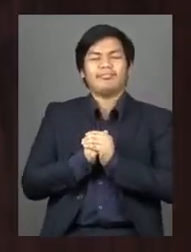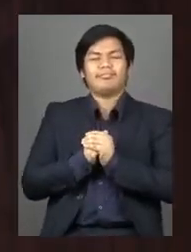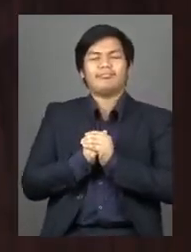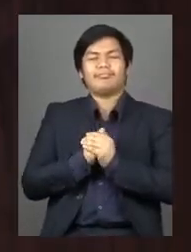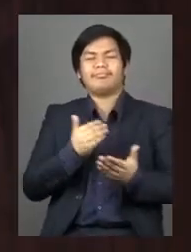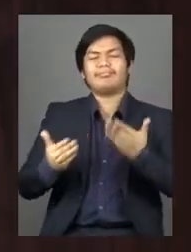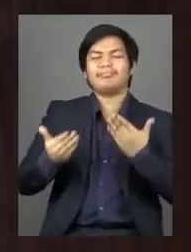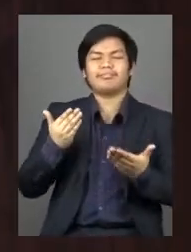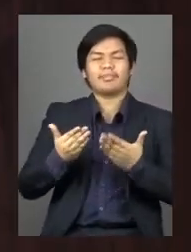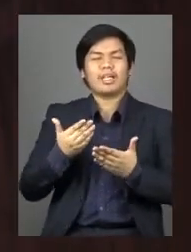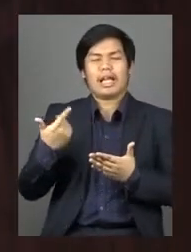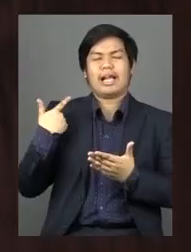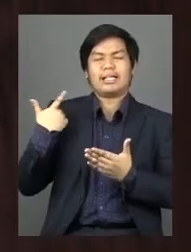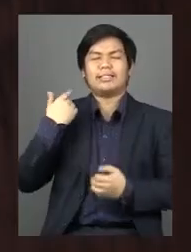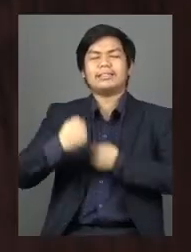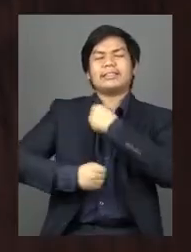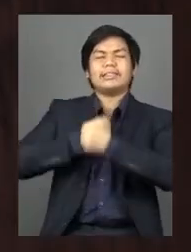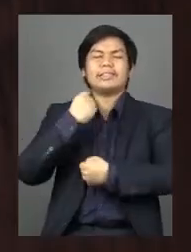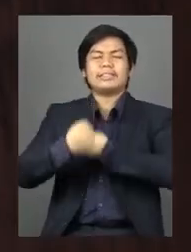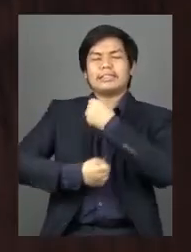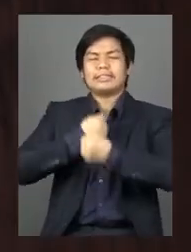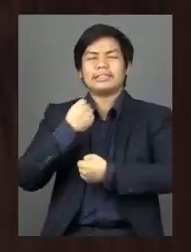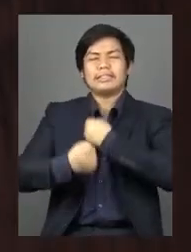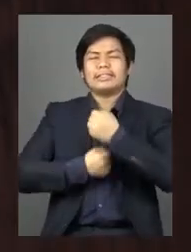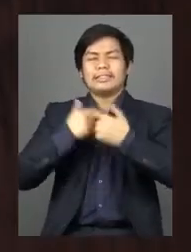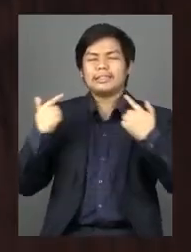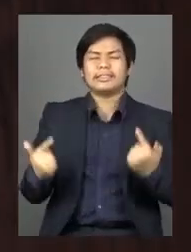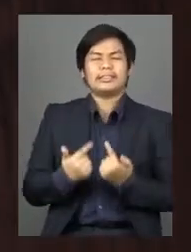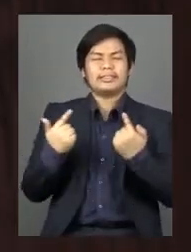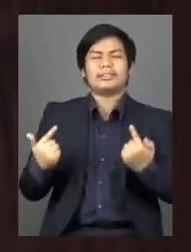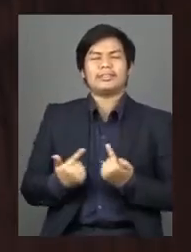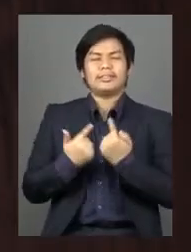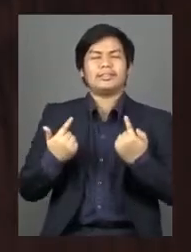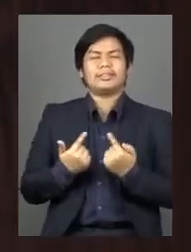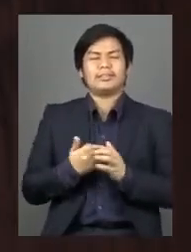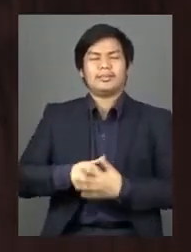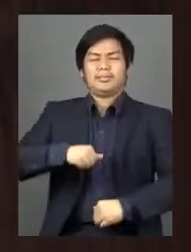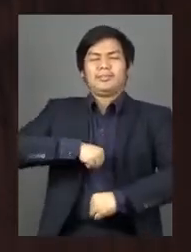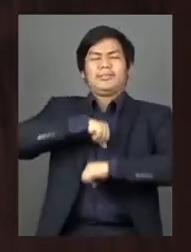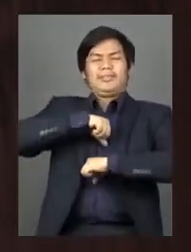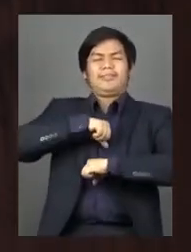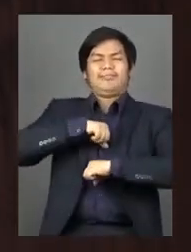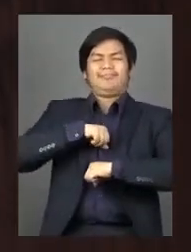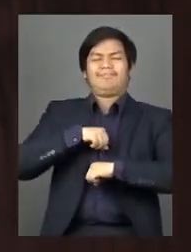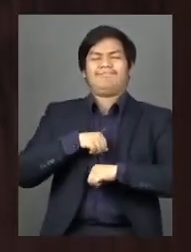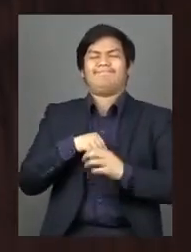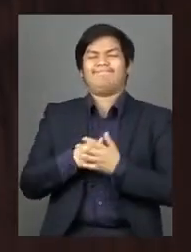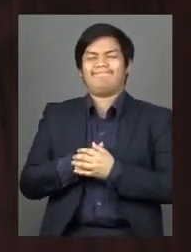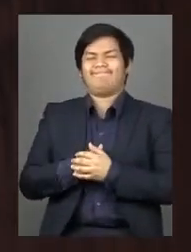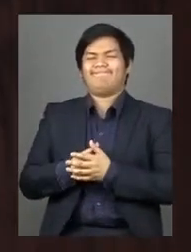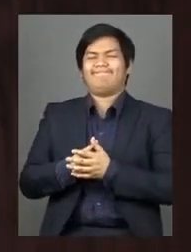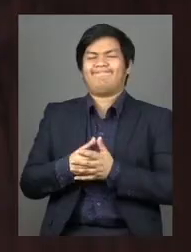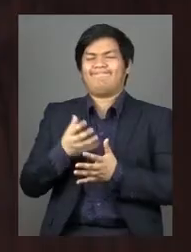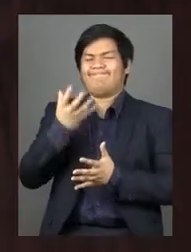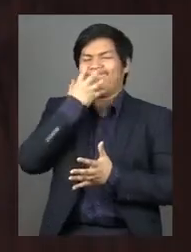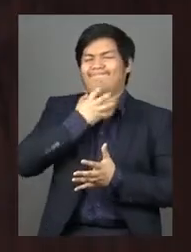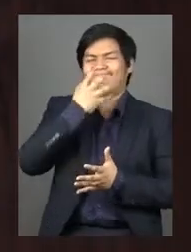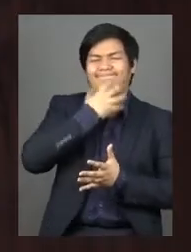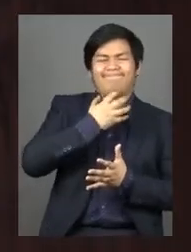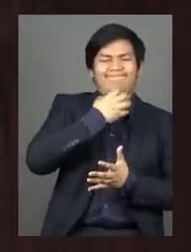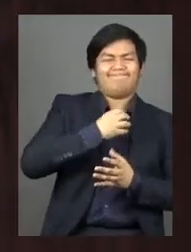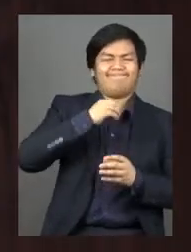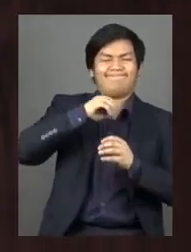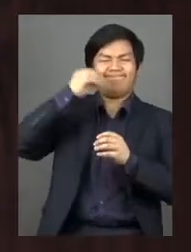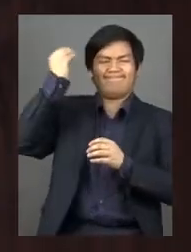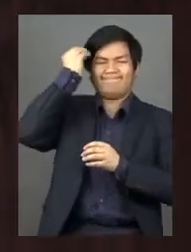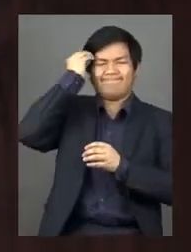Perhaps some of us struggle with the less blatant sins, our pride enthroned covertly in our hearts and our minds